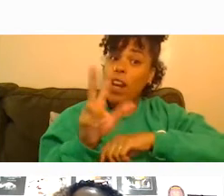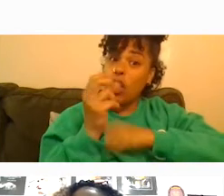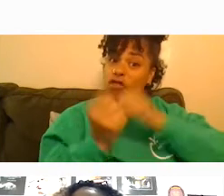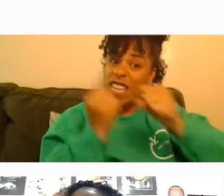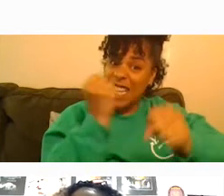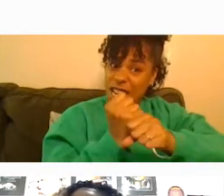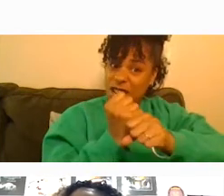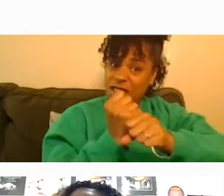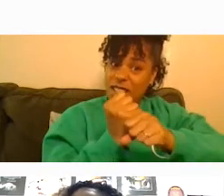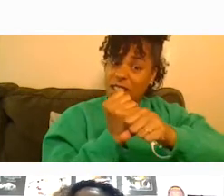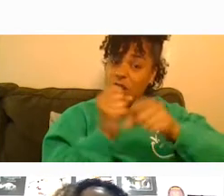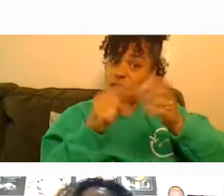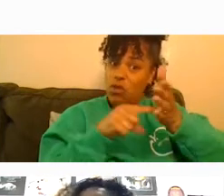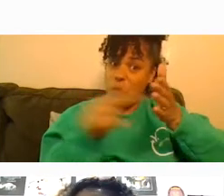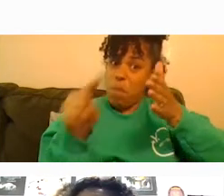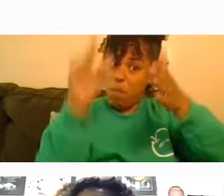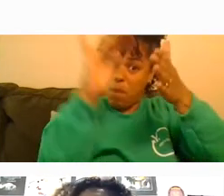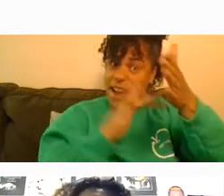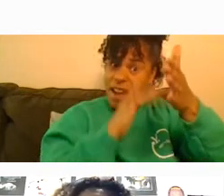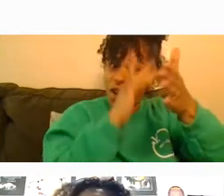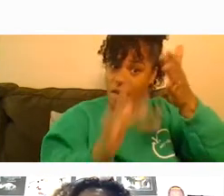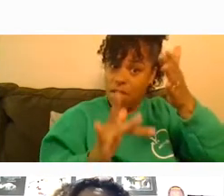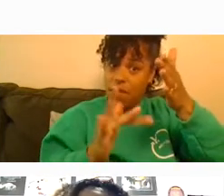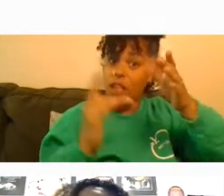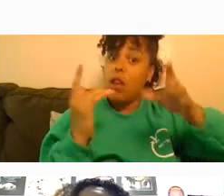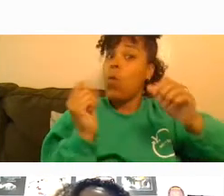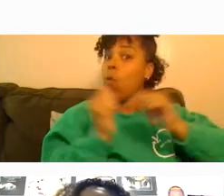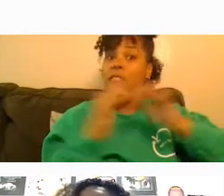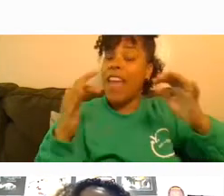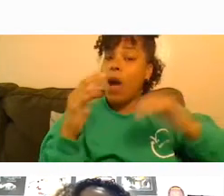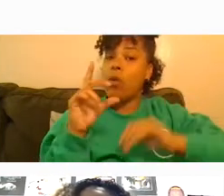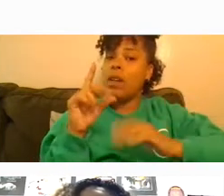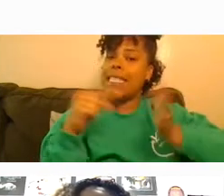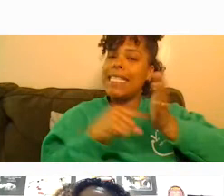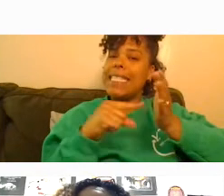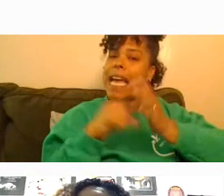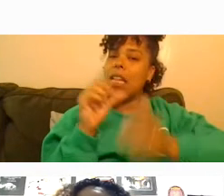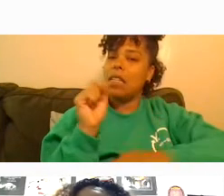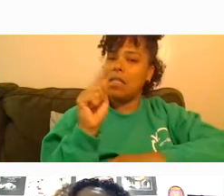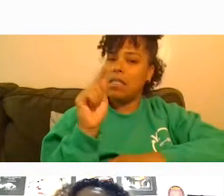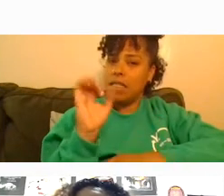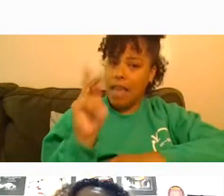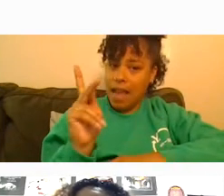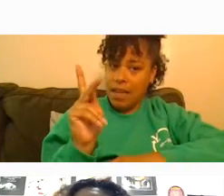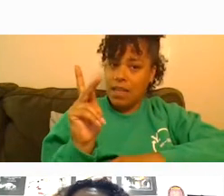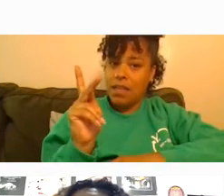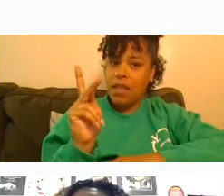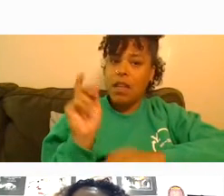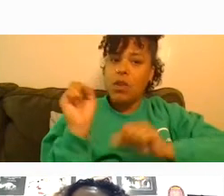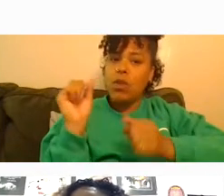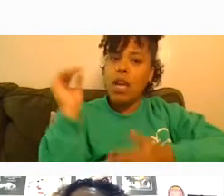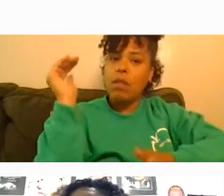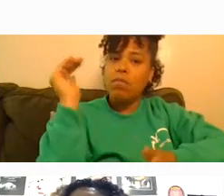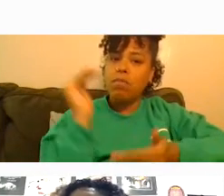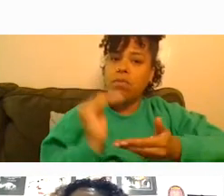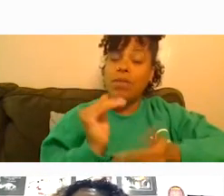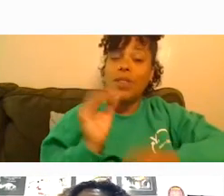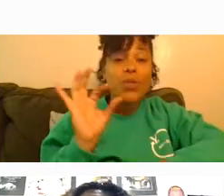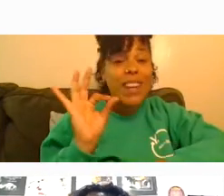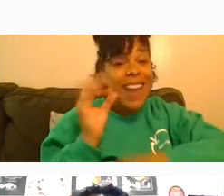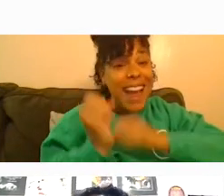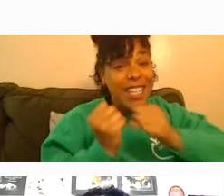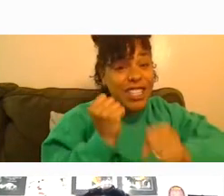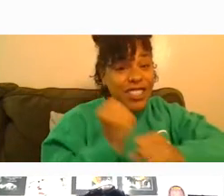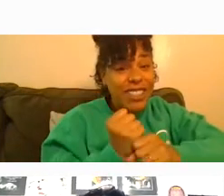on a regular, without debt stacking, would now be eliminated in 9 years, which is 14